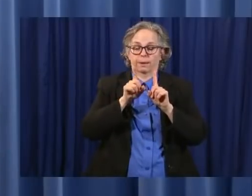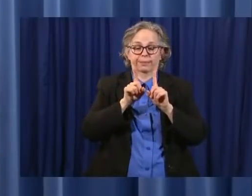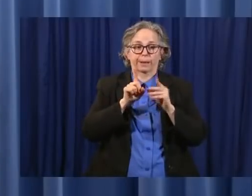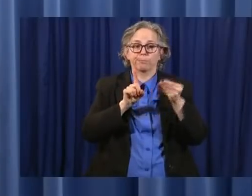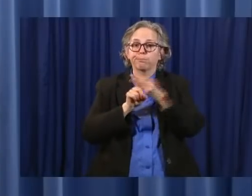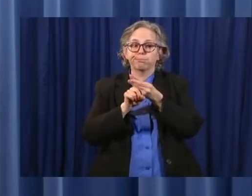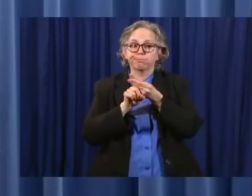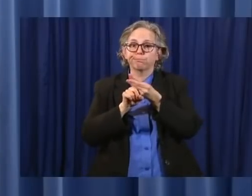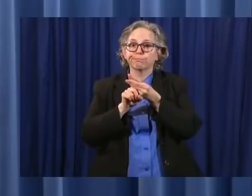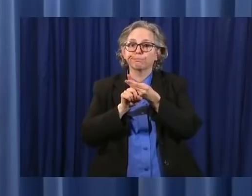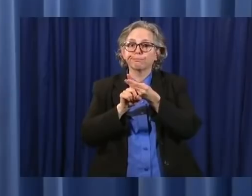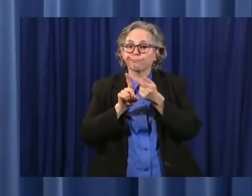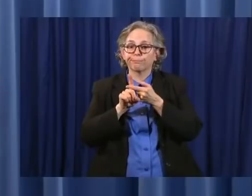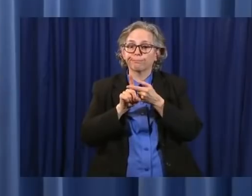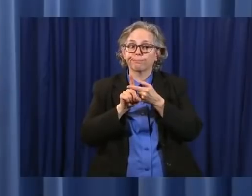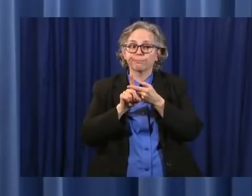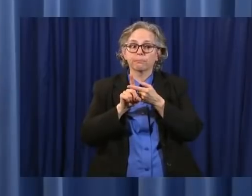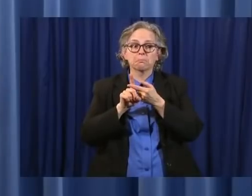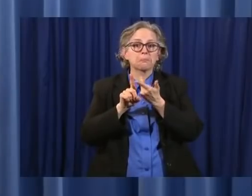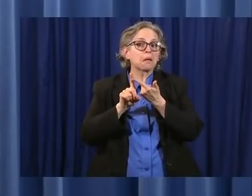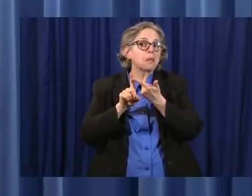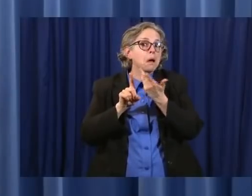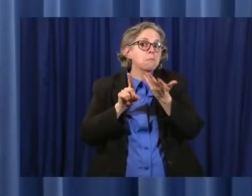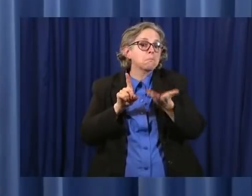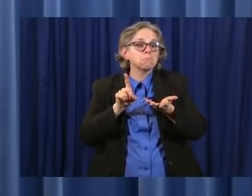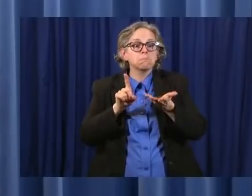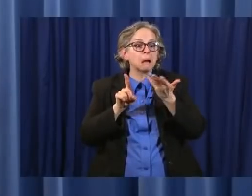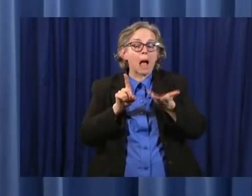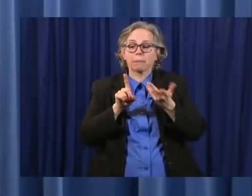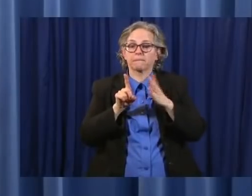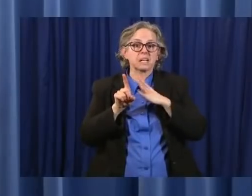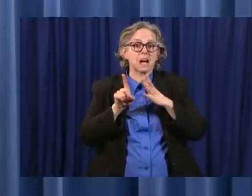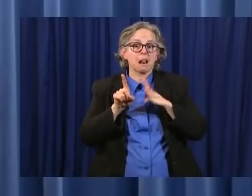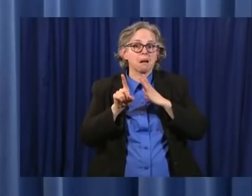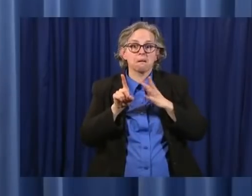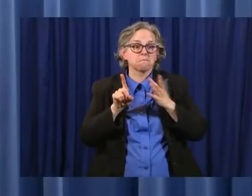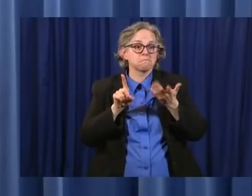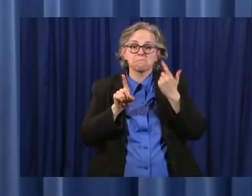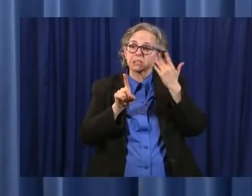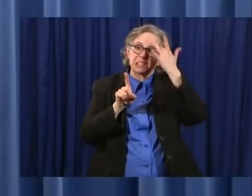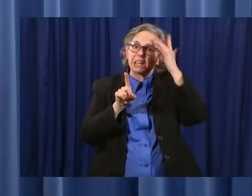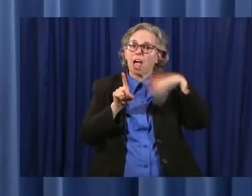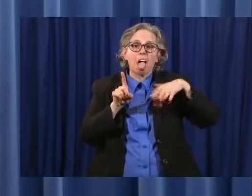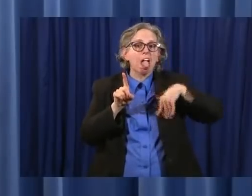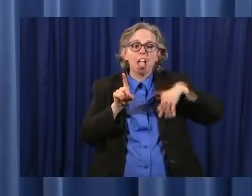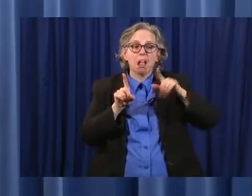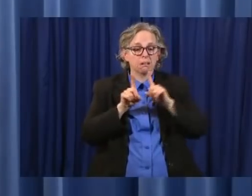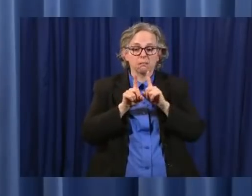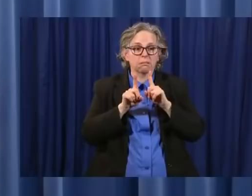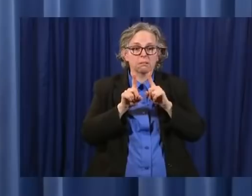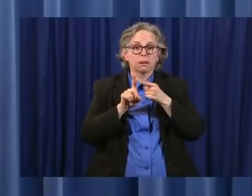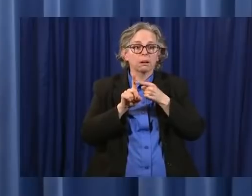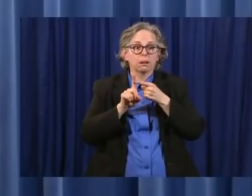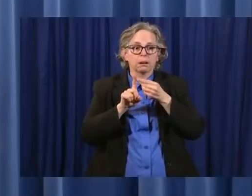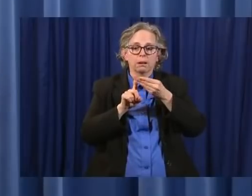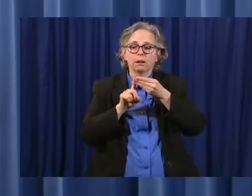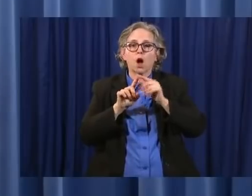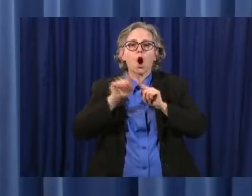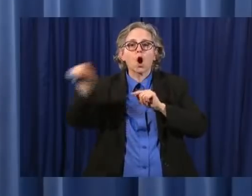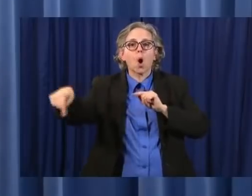other 20-year-old, and maybe that's okay. Maybe neither one gets very sick, but then the 20-year-old goes